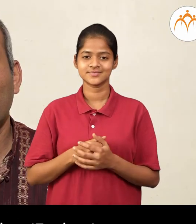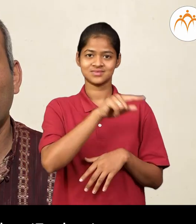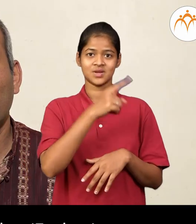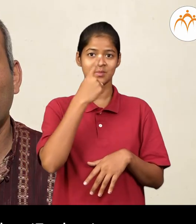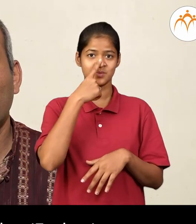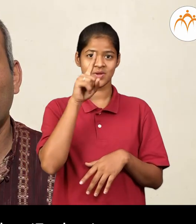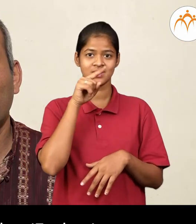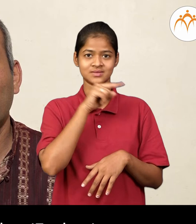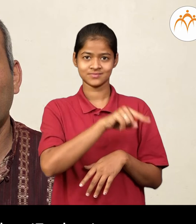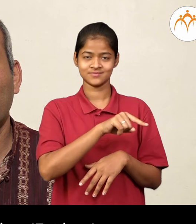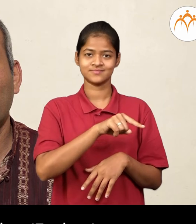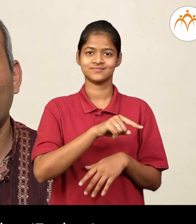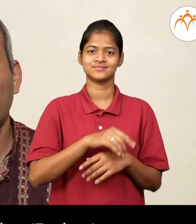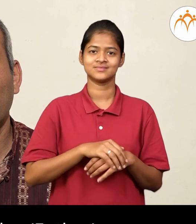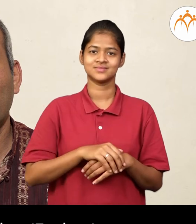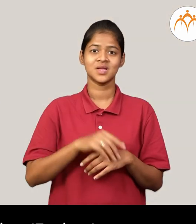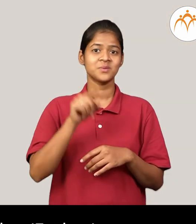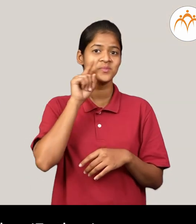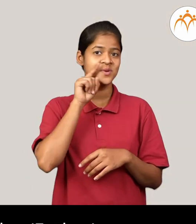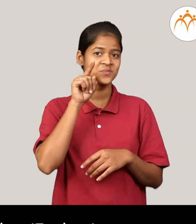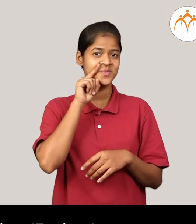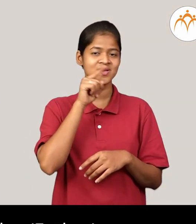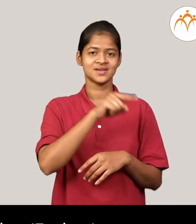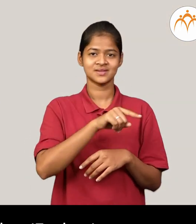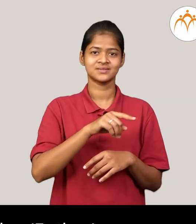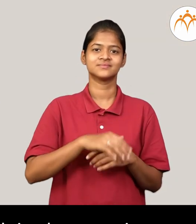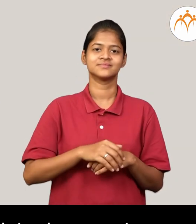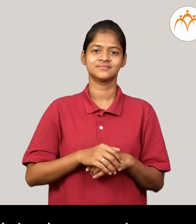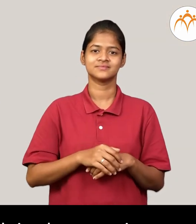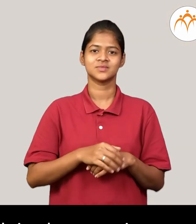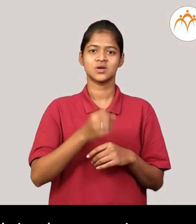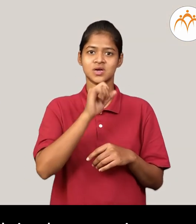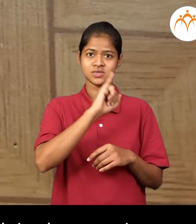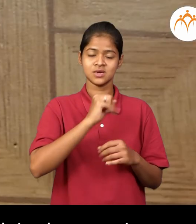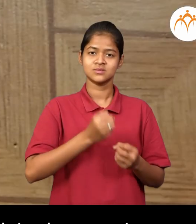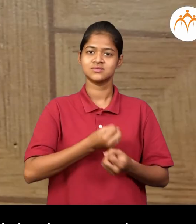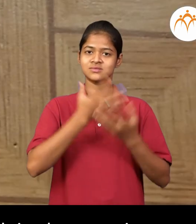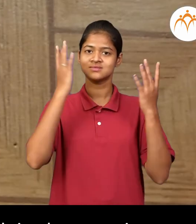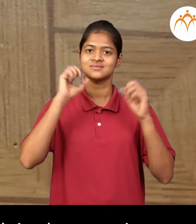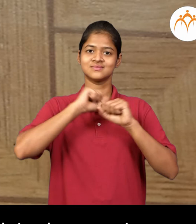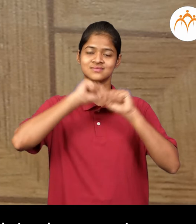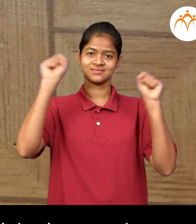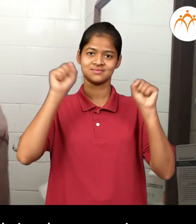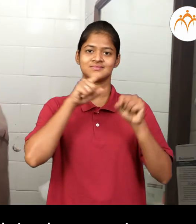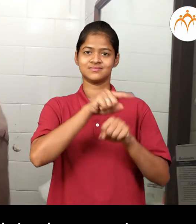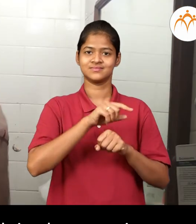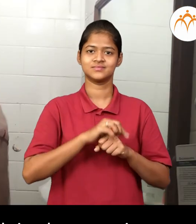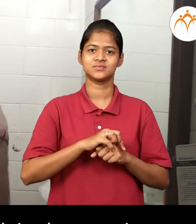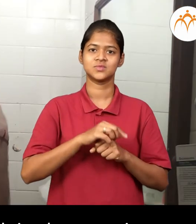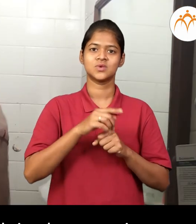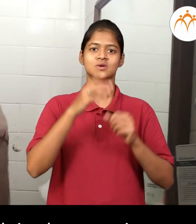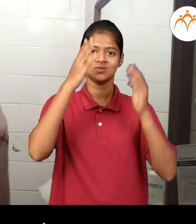is Yash's Baba . He gets up at 6 o'clock in the morning,